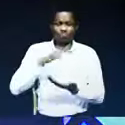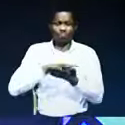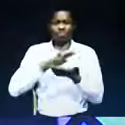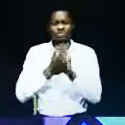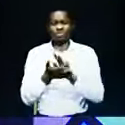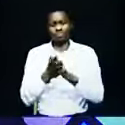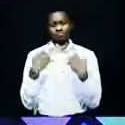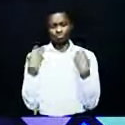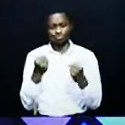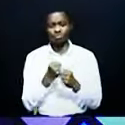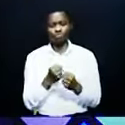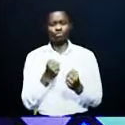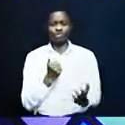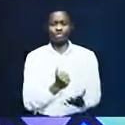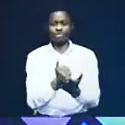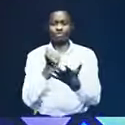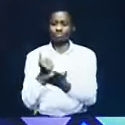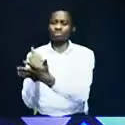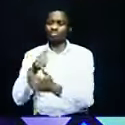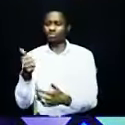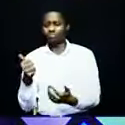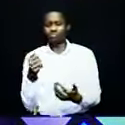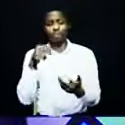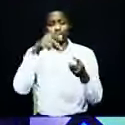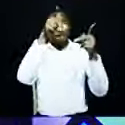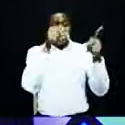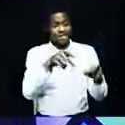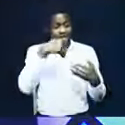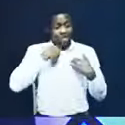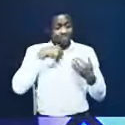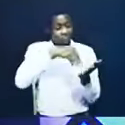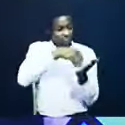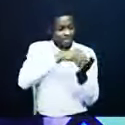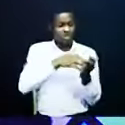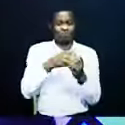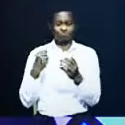us edge over evil and sin.